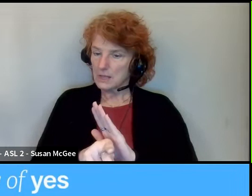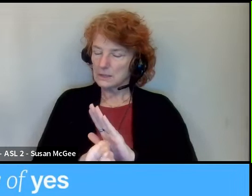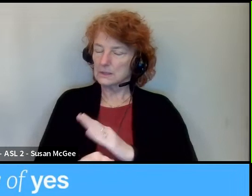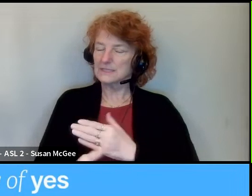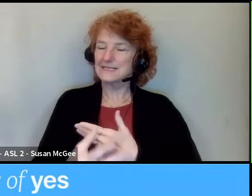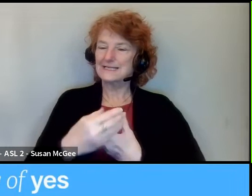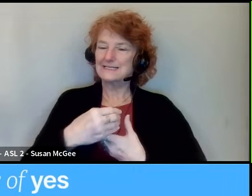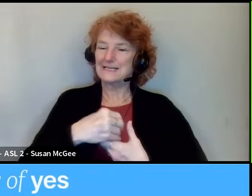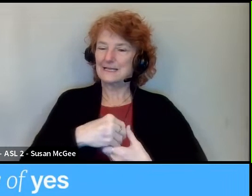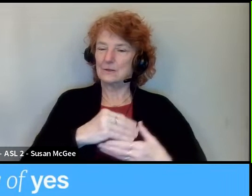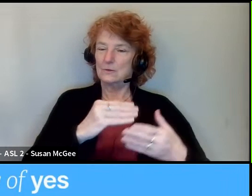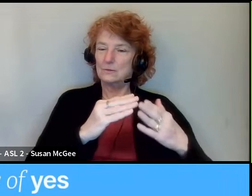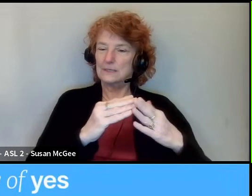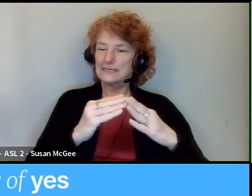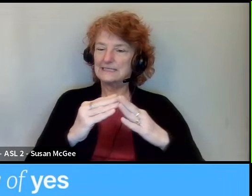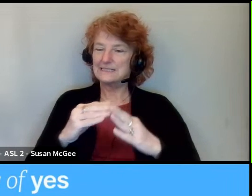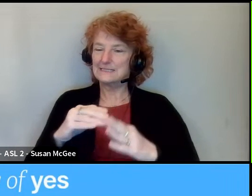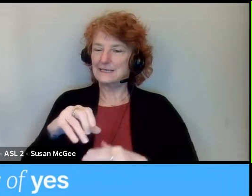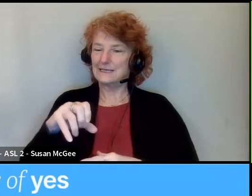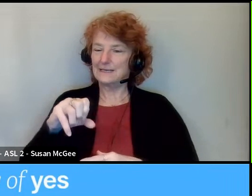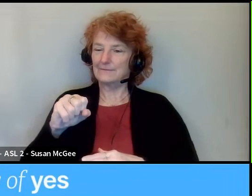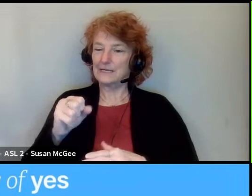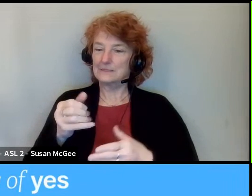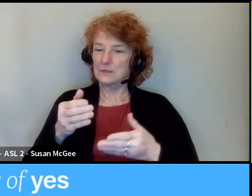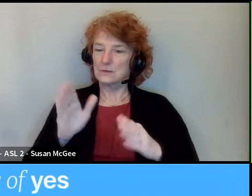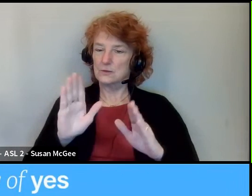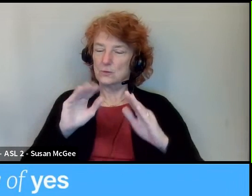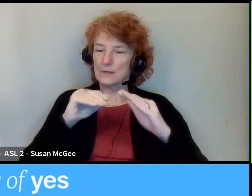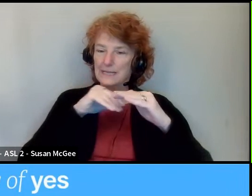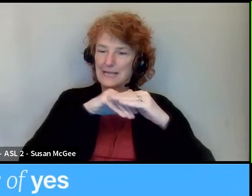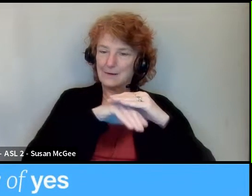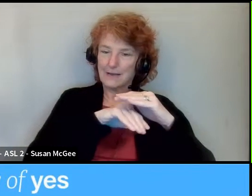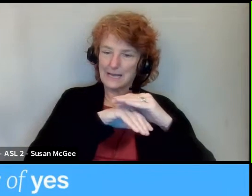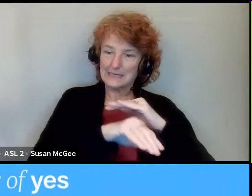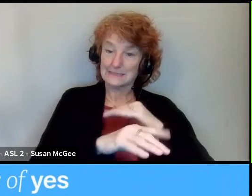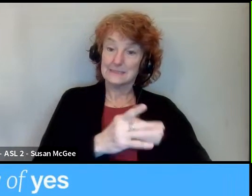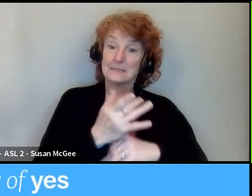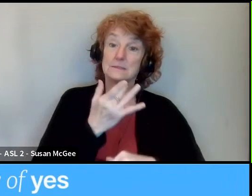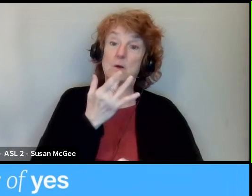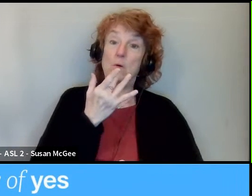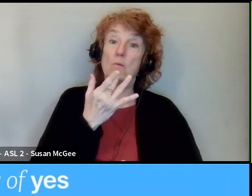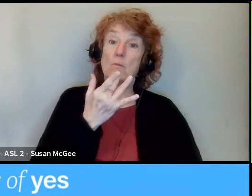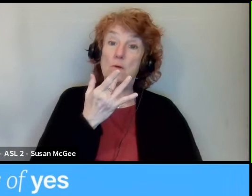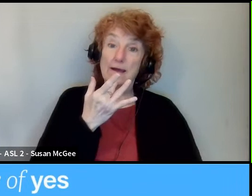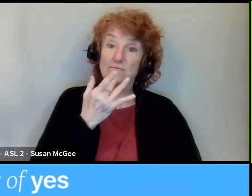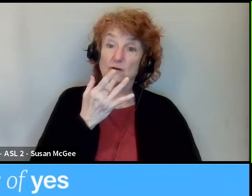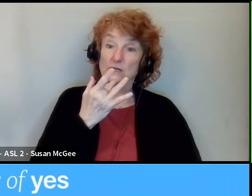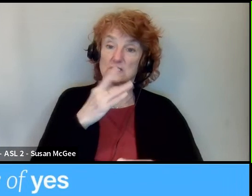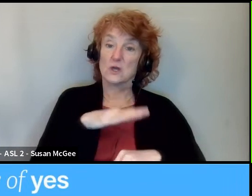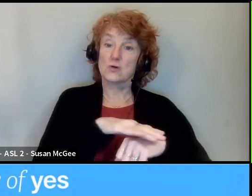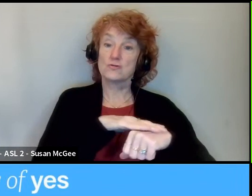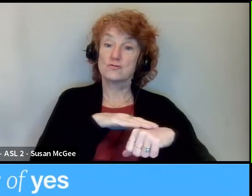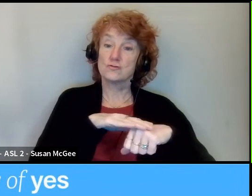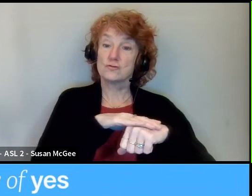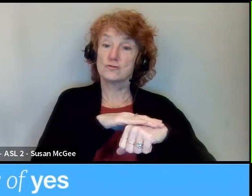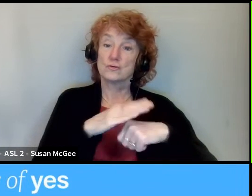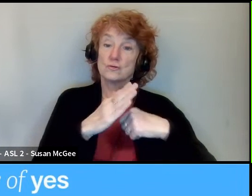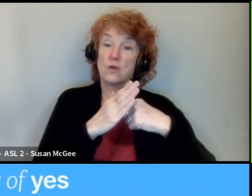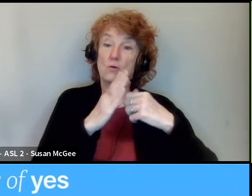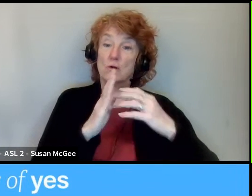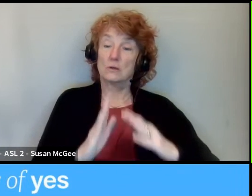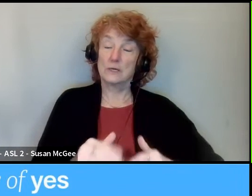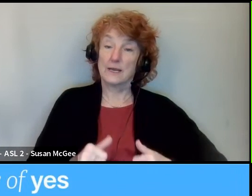allow access or preference to local neighborhood residents to access new housing projects and limit